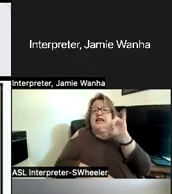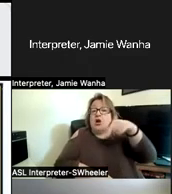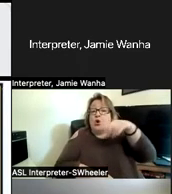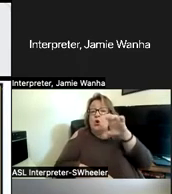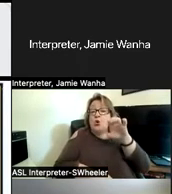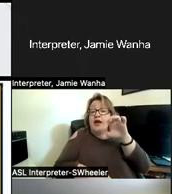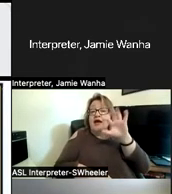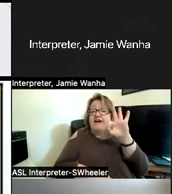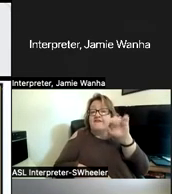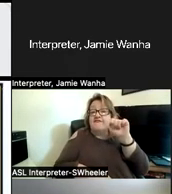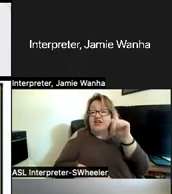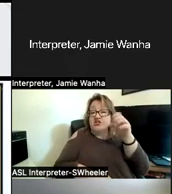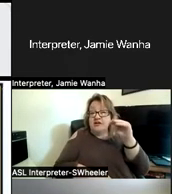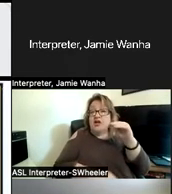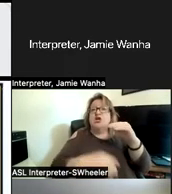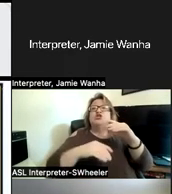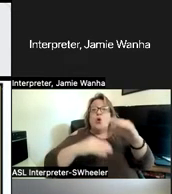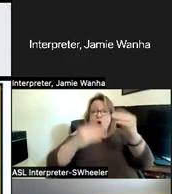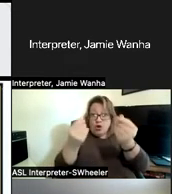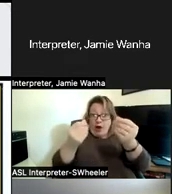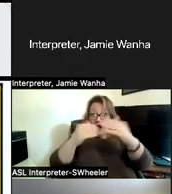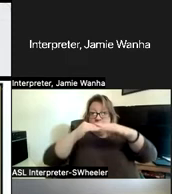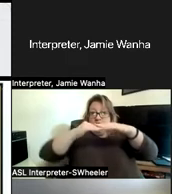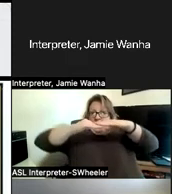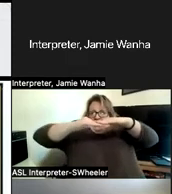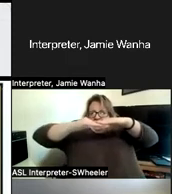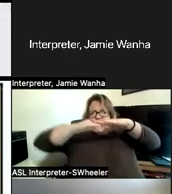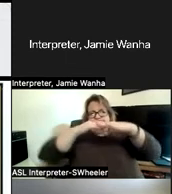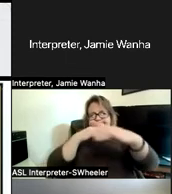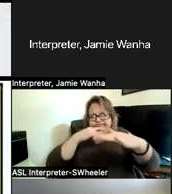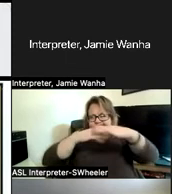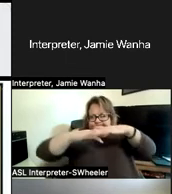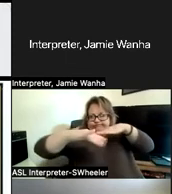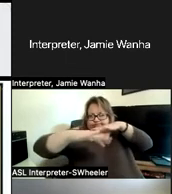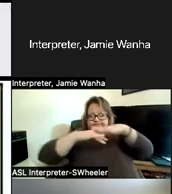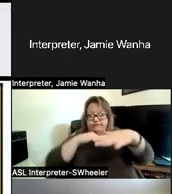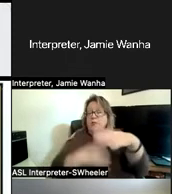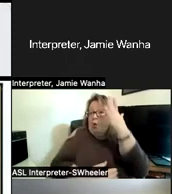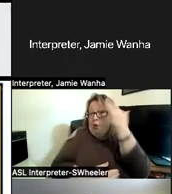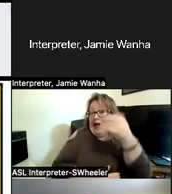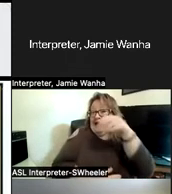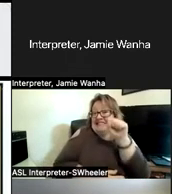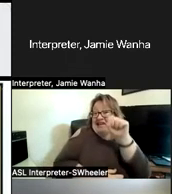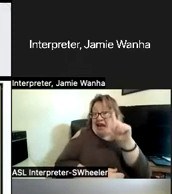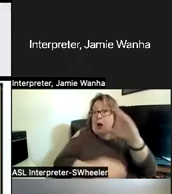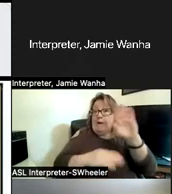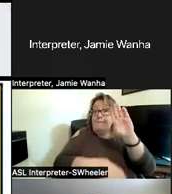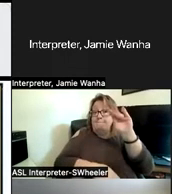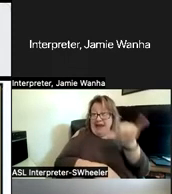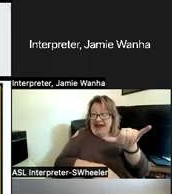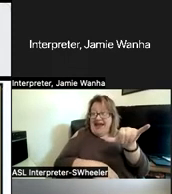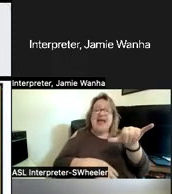know, the San Diego Bay was basically shaped with artificial fill. When they did this, they didn't have